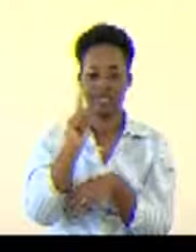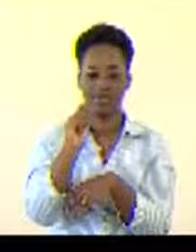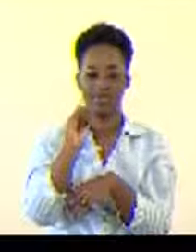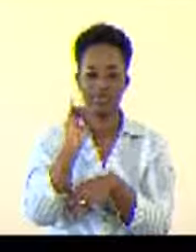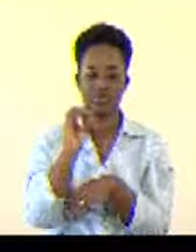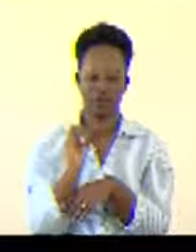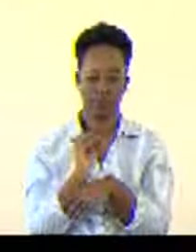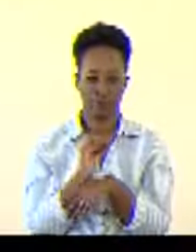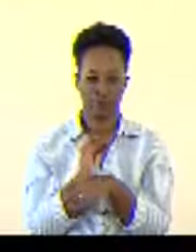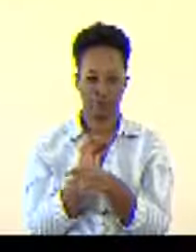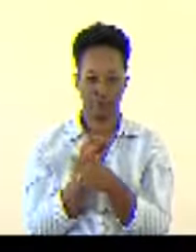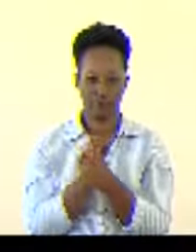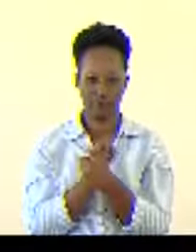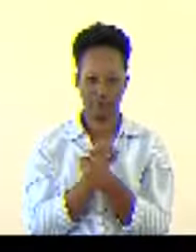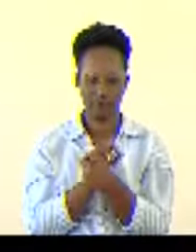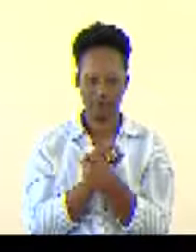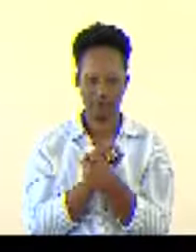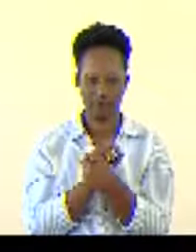Current asset